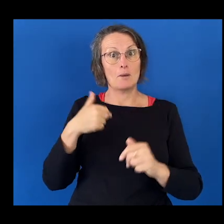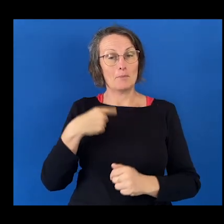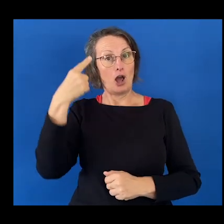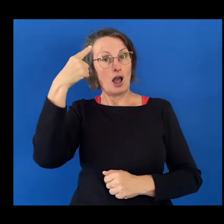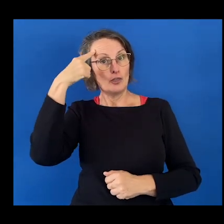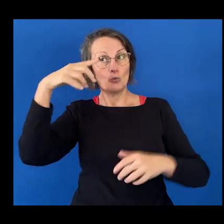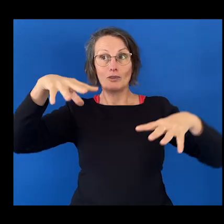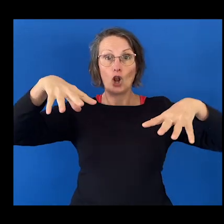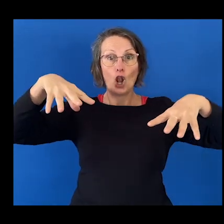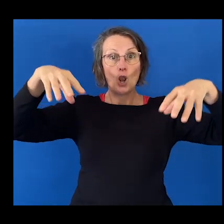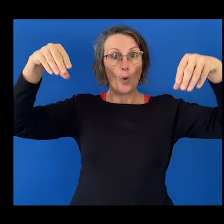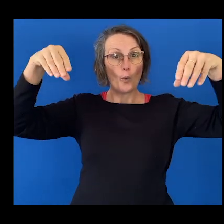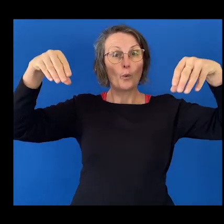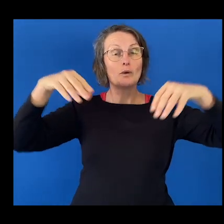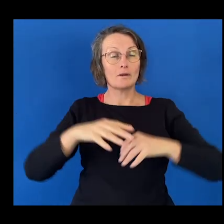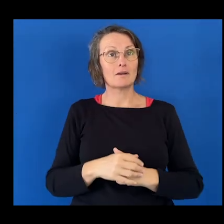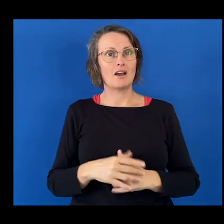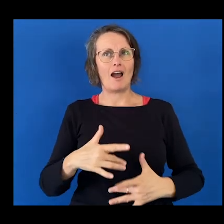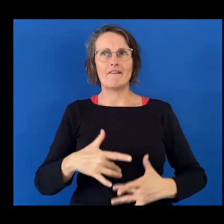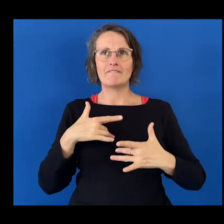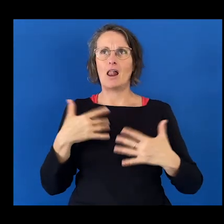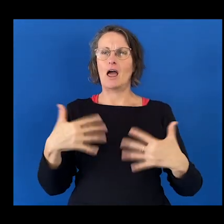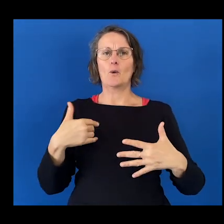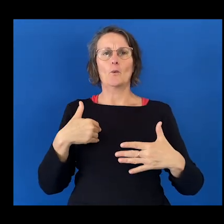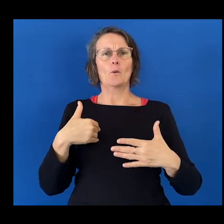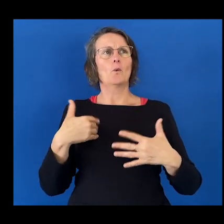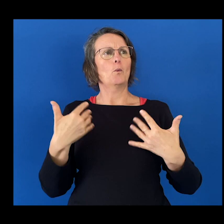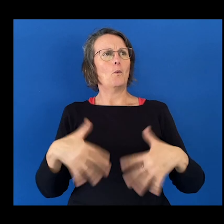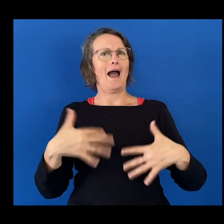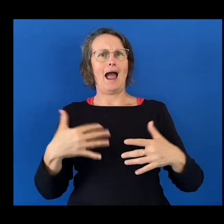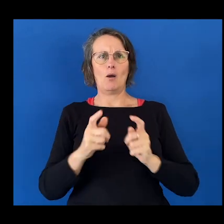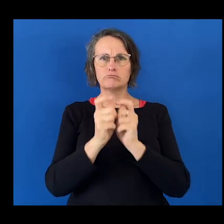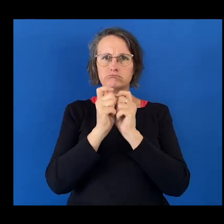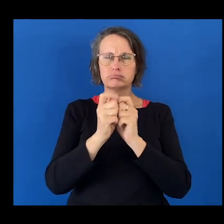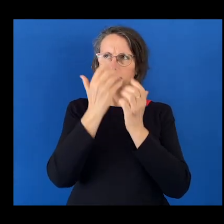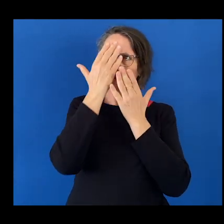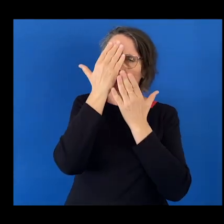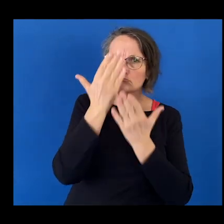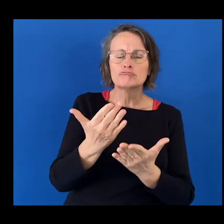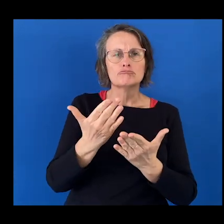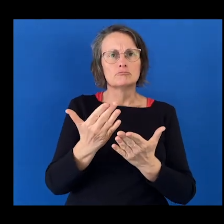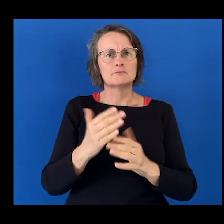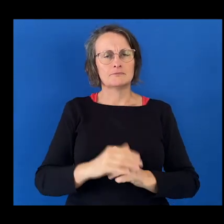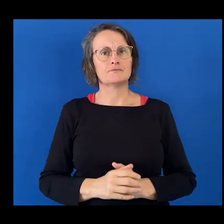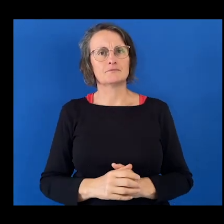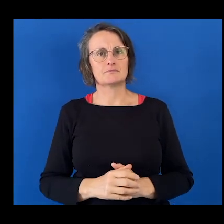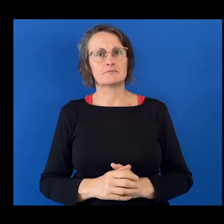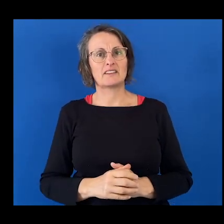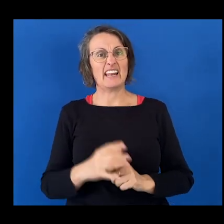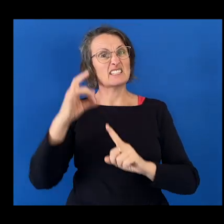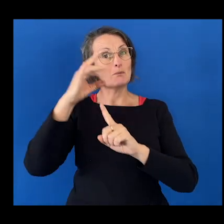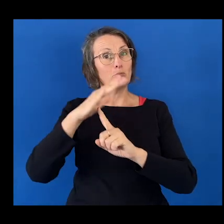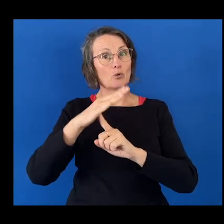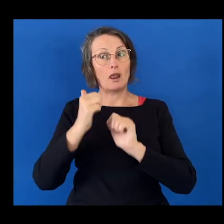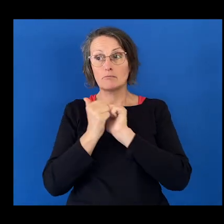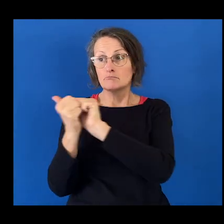light was a sense of reverence, and you described a sense of reverence in approaching the collaboration and the working with